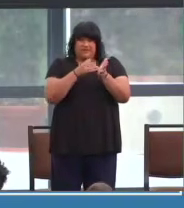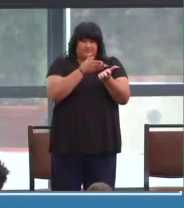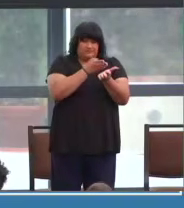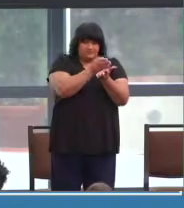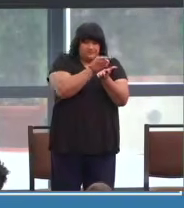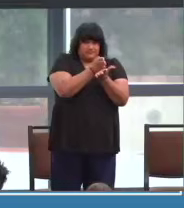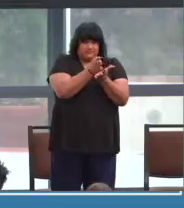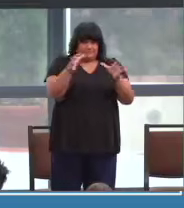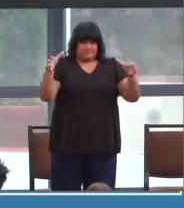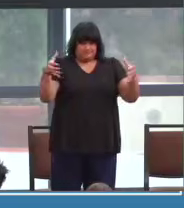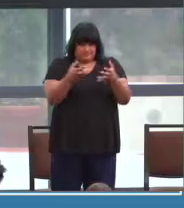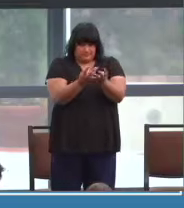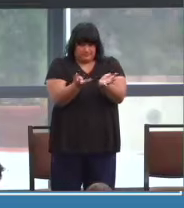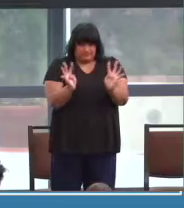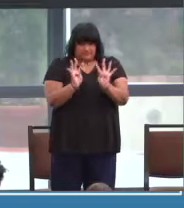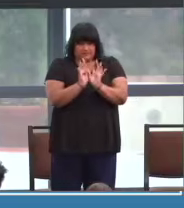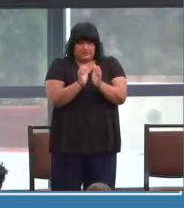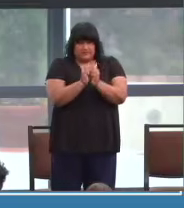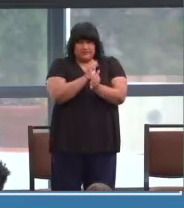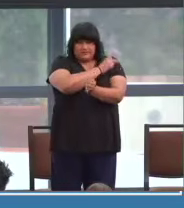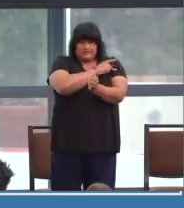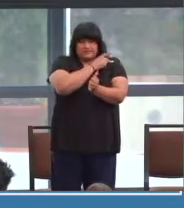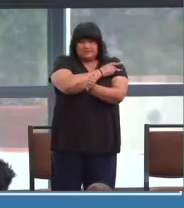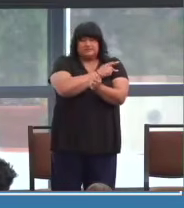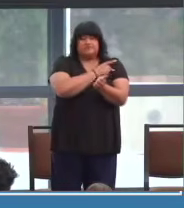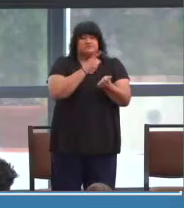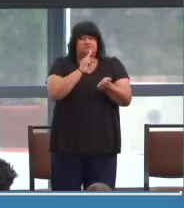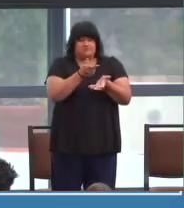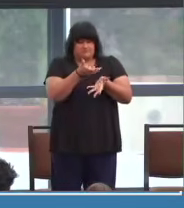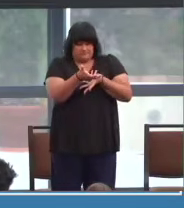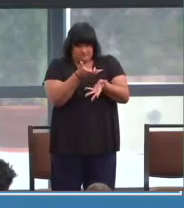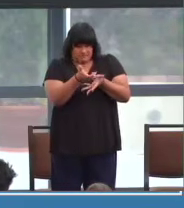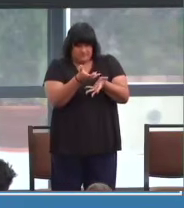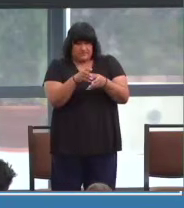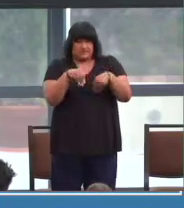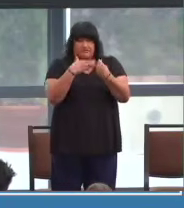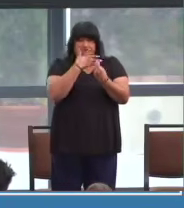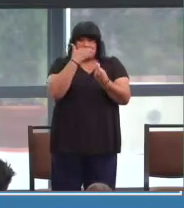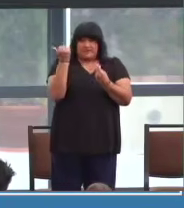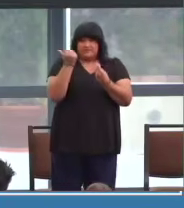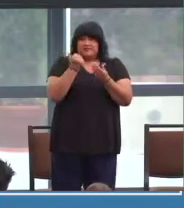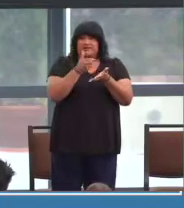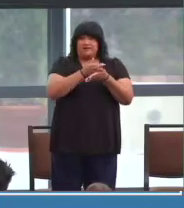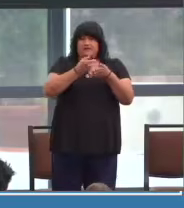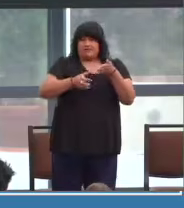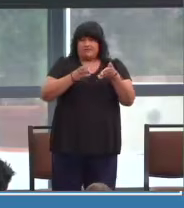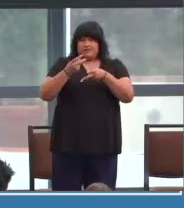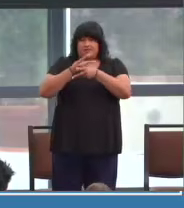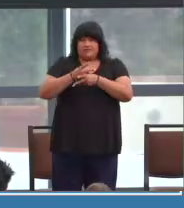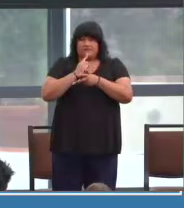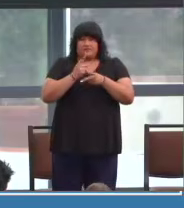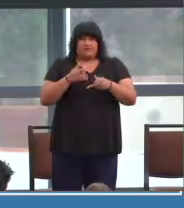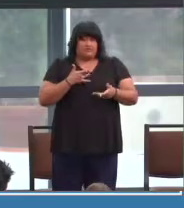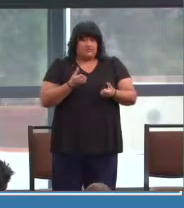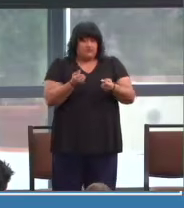really collaborate with the patients, with the rheumatologist to give you the best outcome and care. So it might feel overwhelming to have your rheumatologist